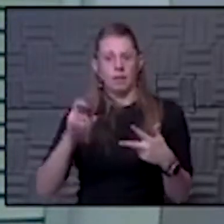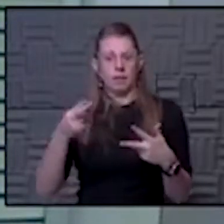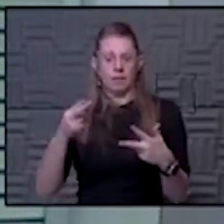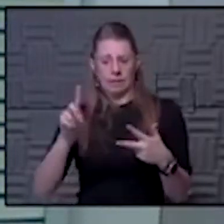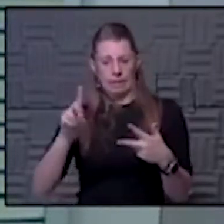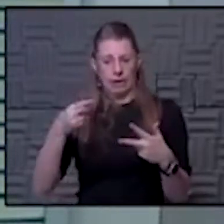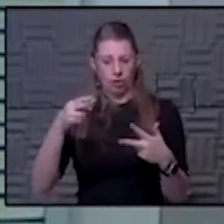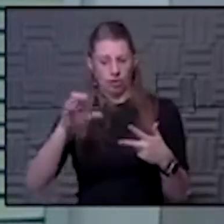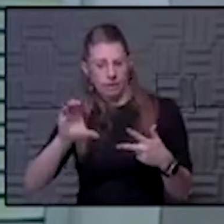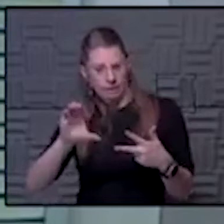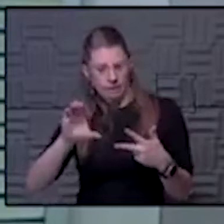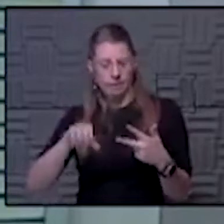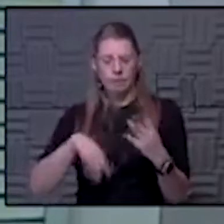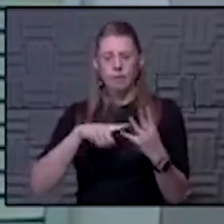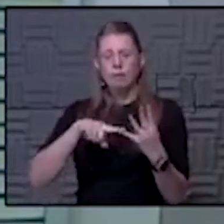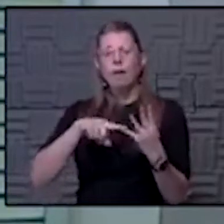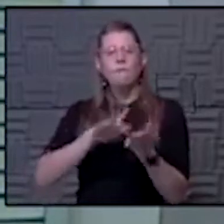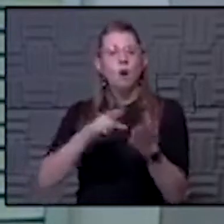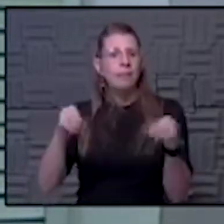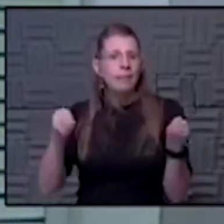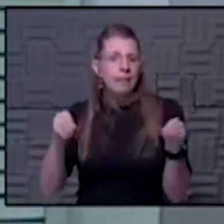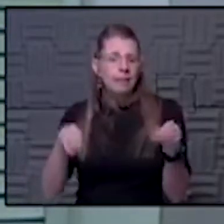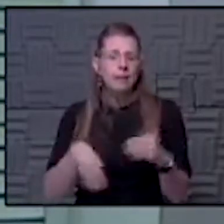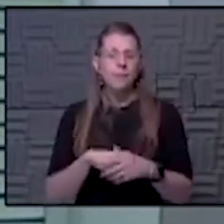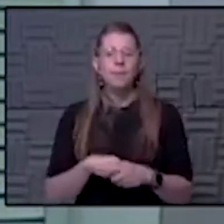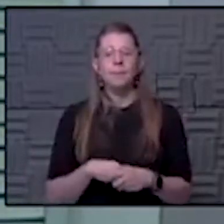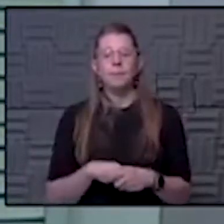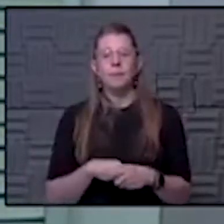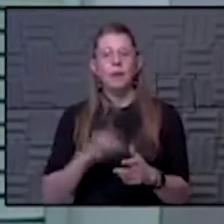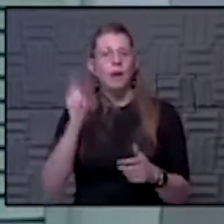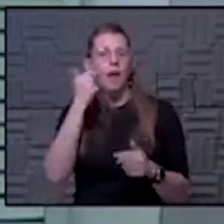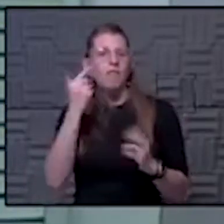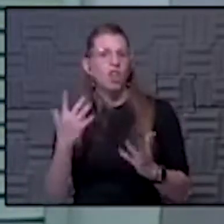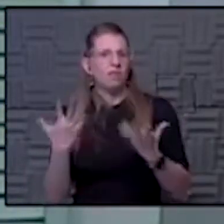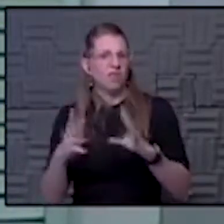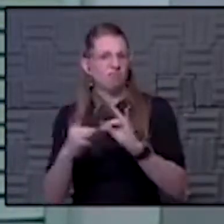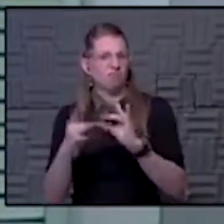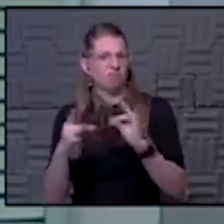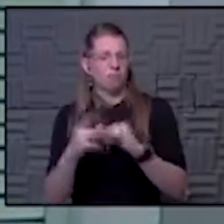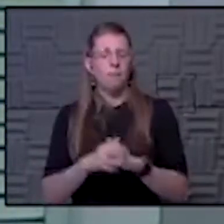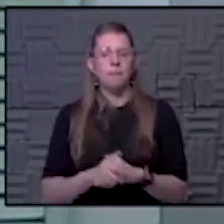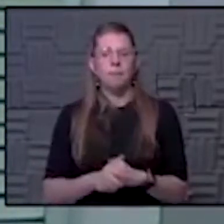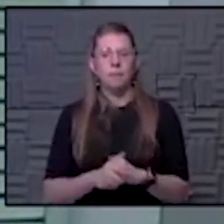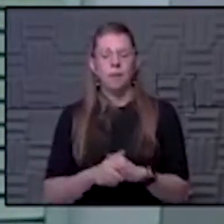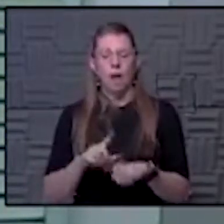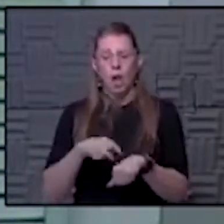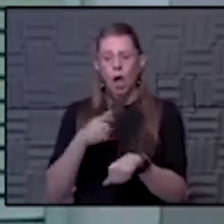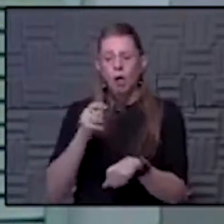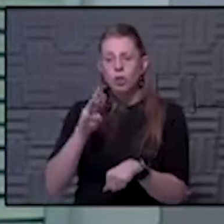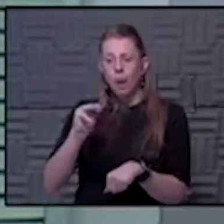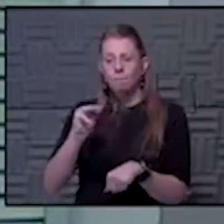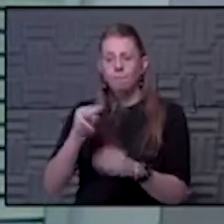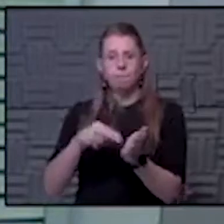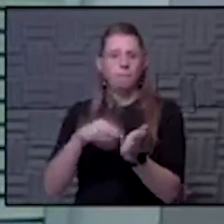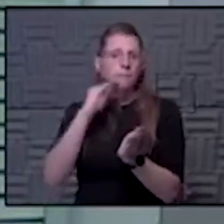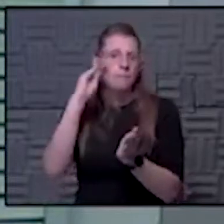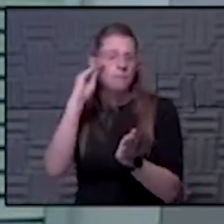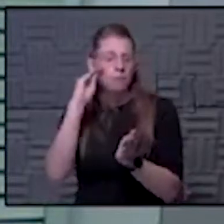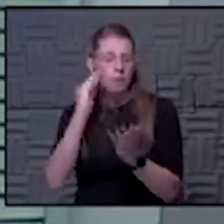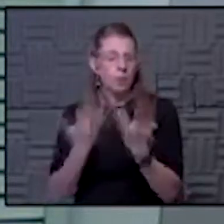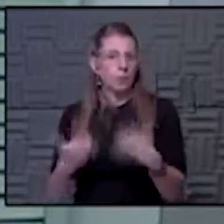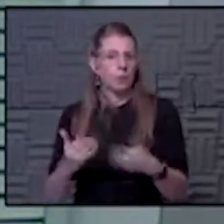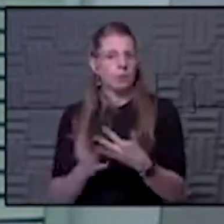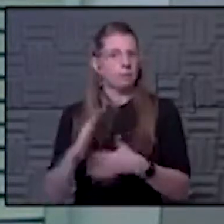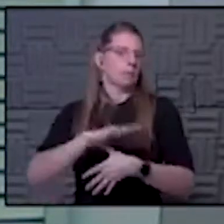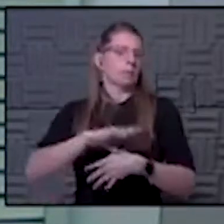there's pharmacies can do that. As the governor pointed out, long-term care and nursing facilities are high priority. We have a